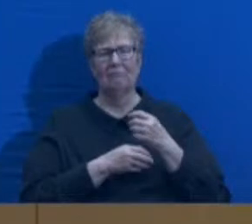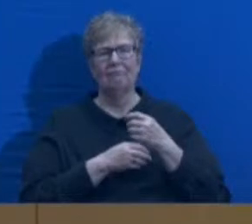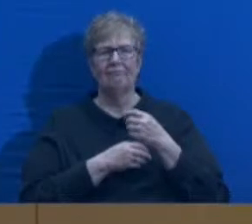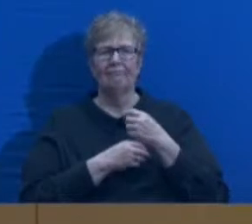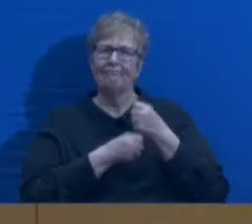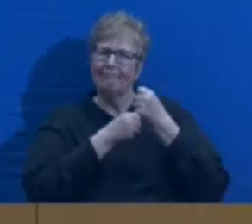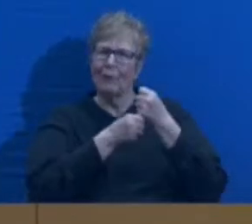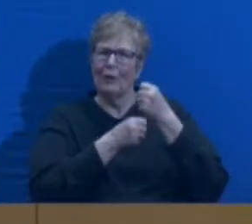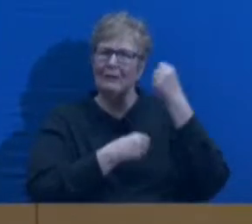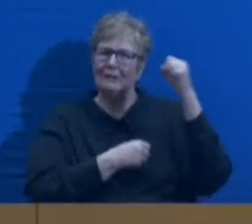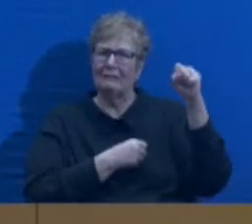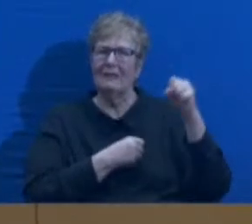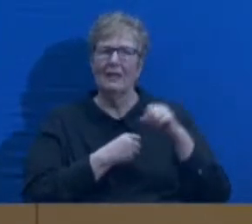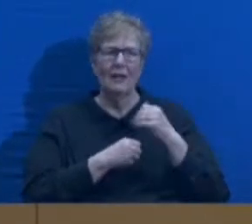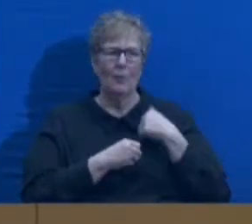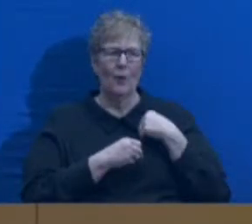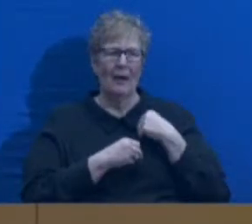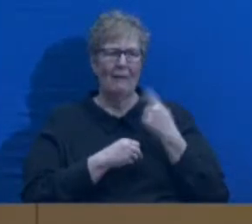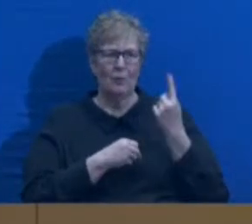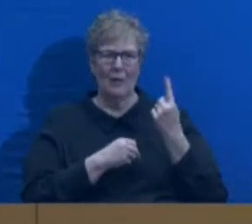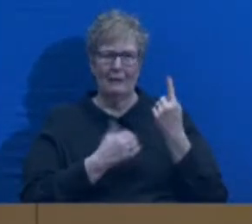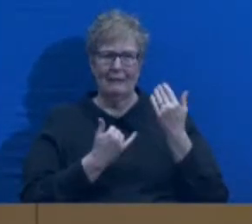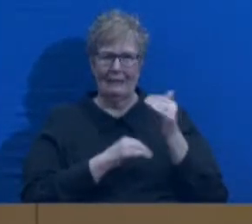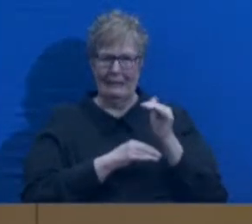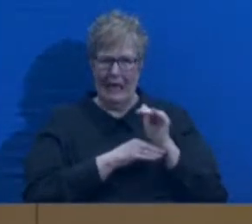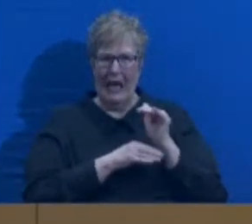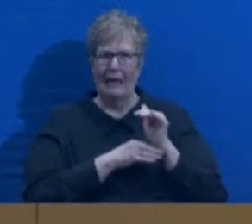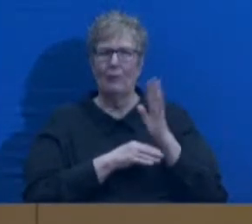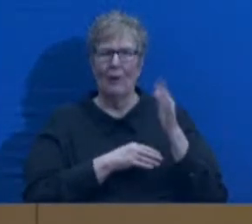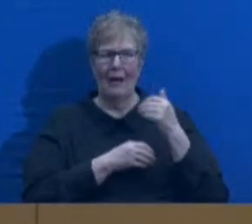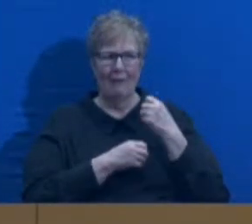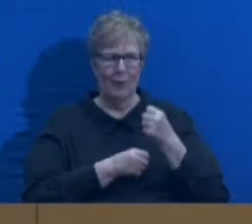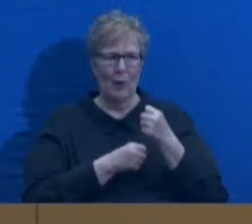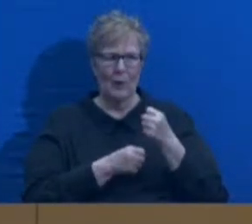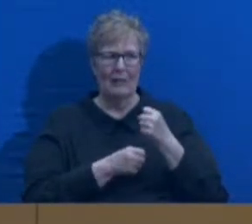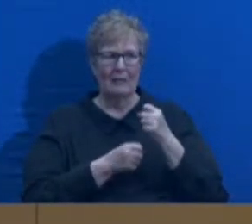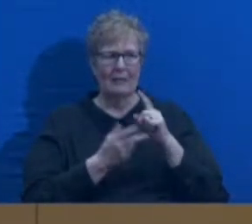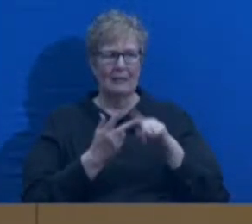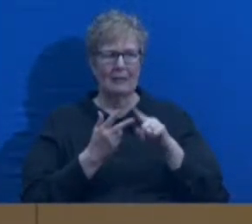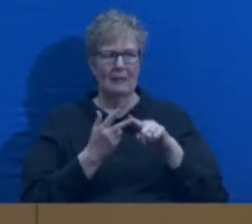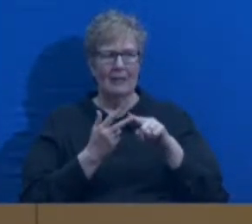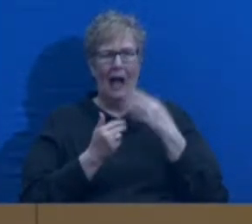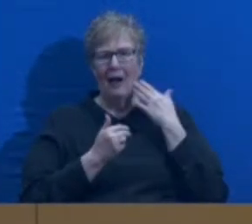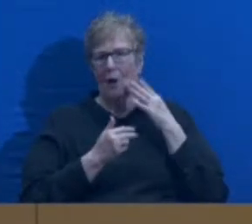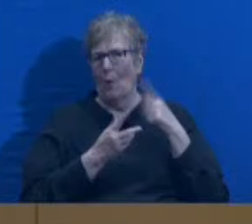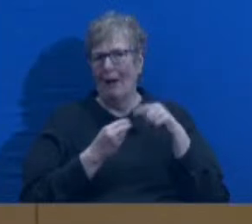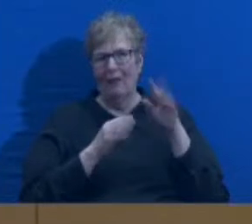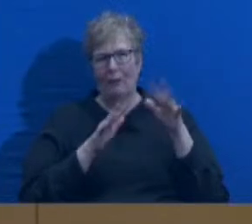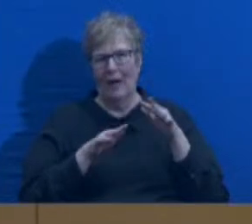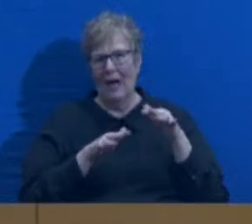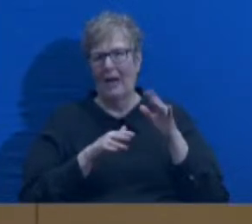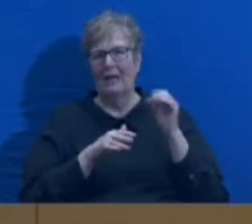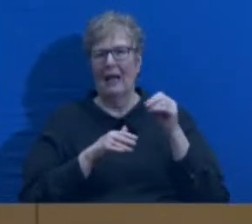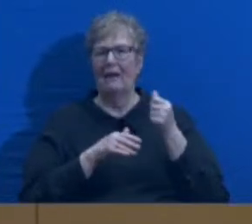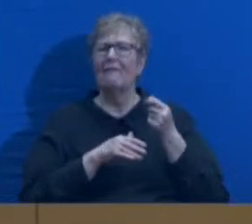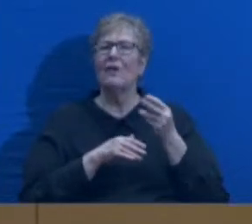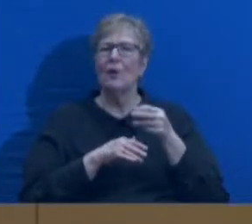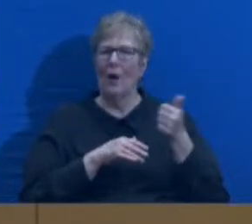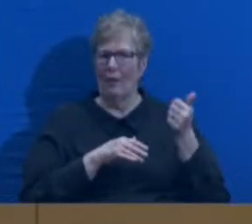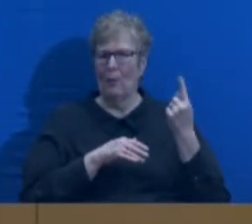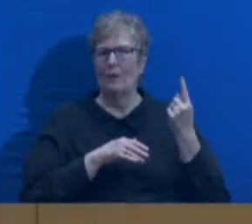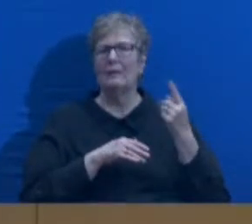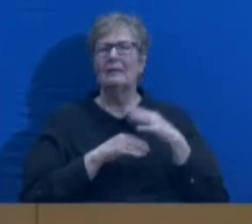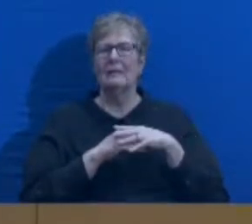So there's a few. There's one this evening that's scheduled. I don't know about what the rain will do, and a few select